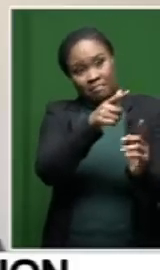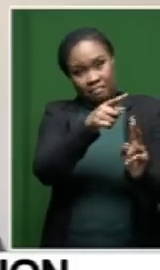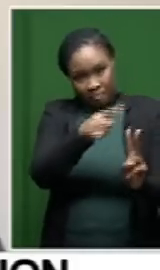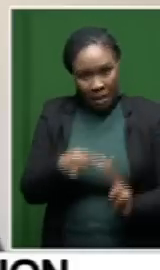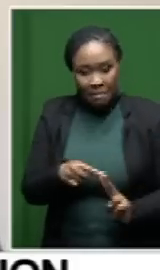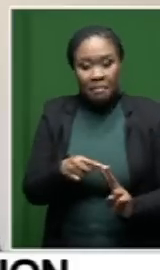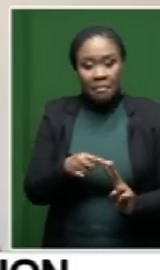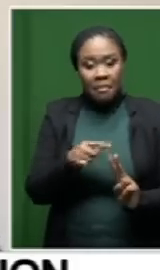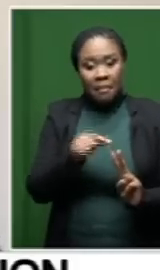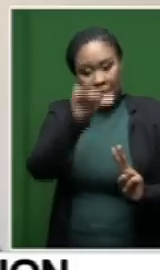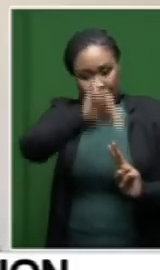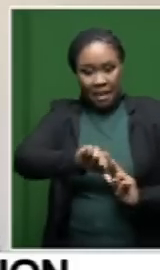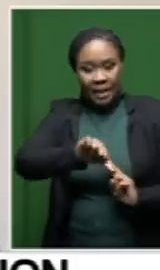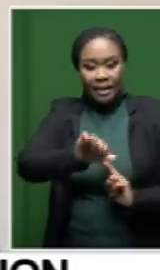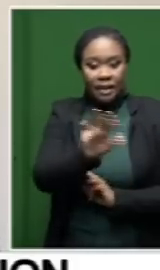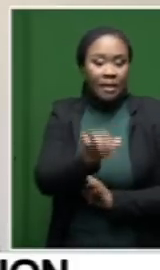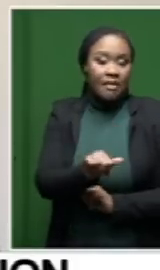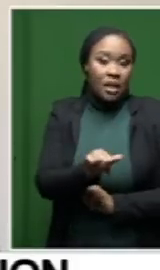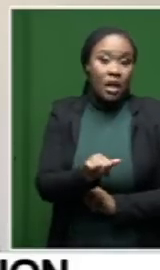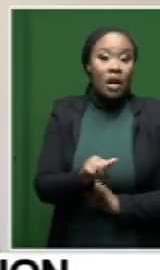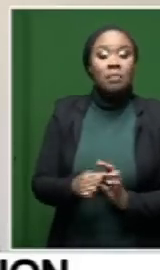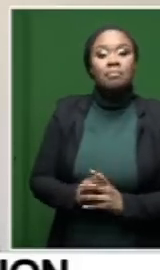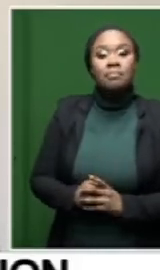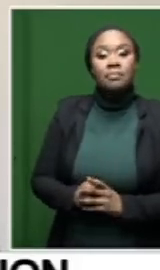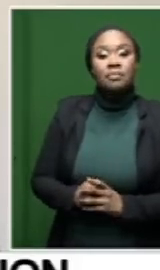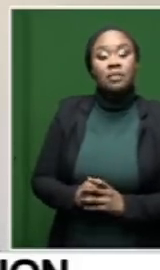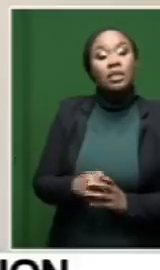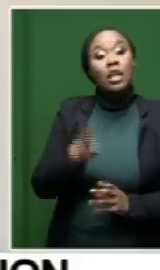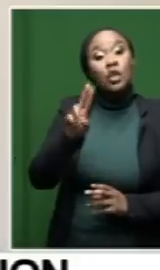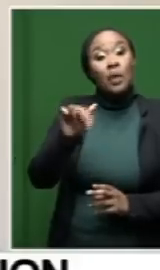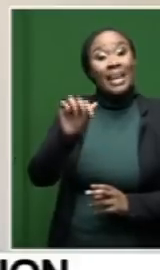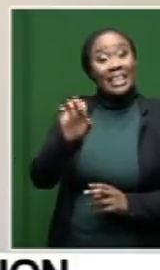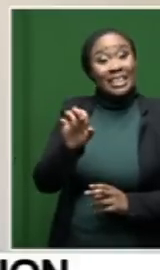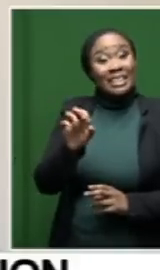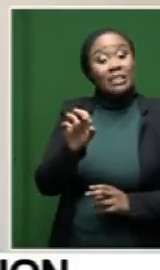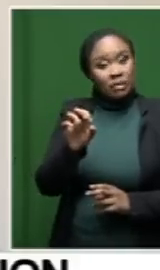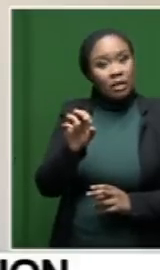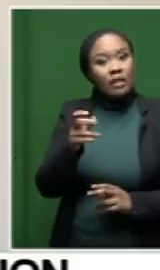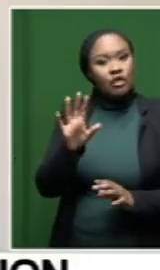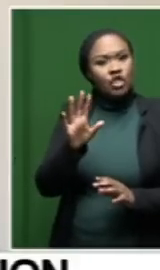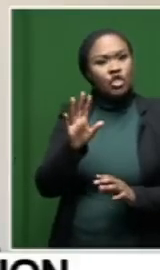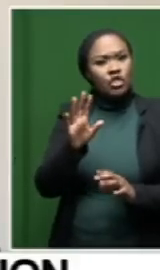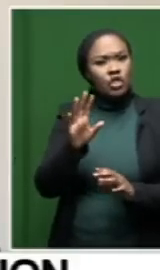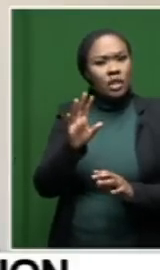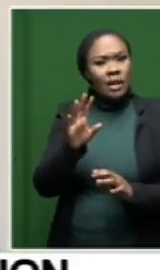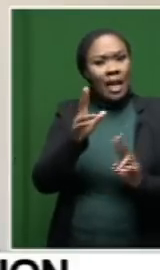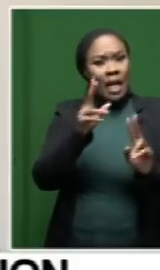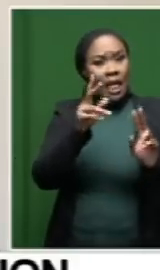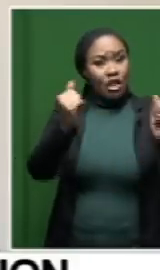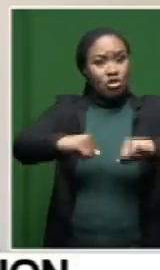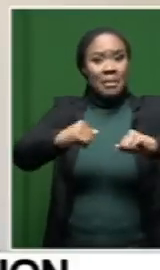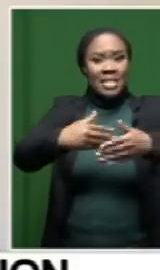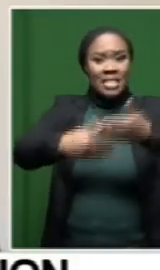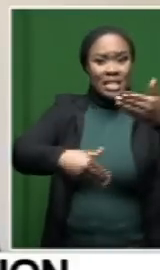They do have an extradition agreement with the United Arab Emirates. They should be enforcing that extradition